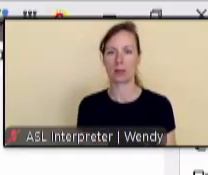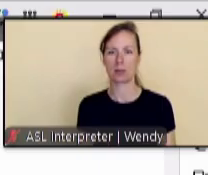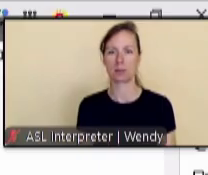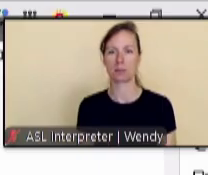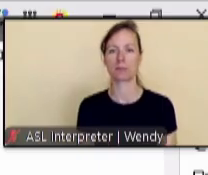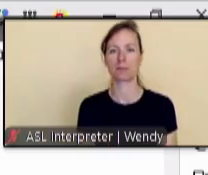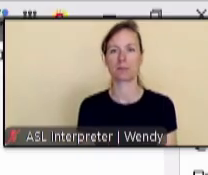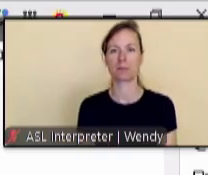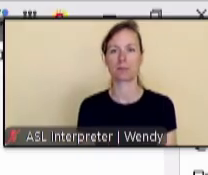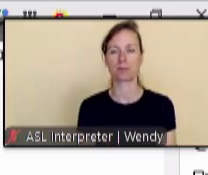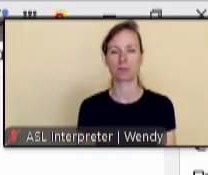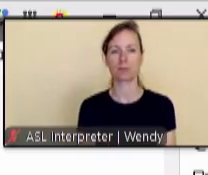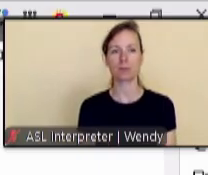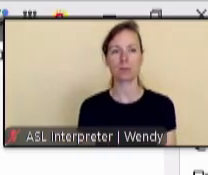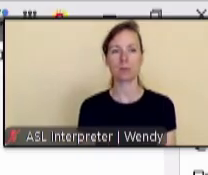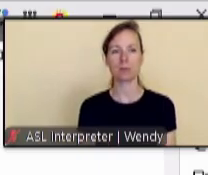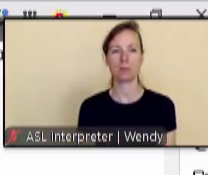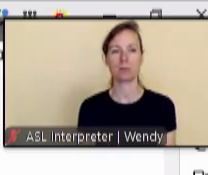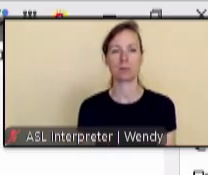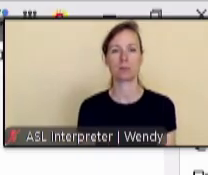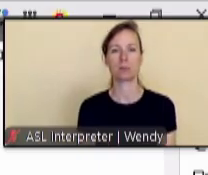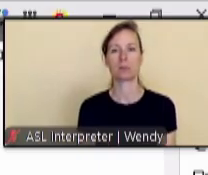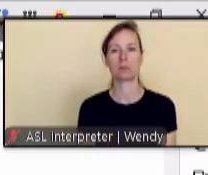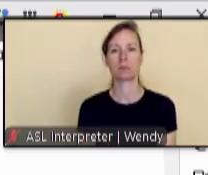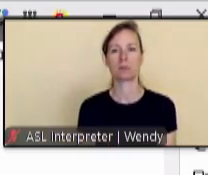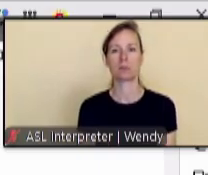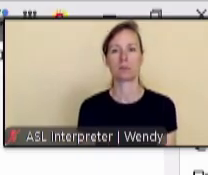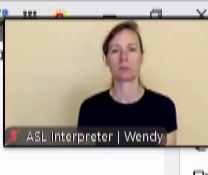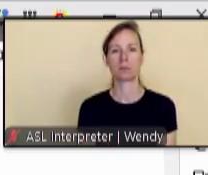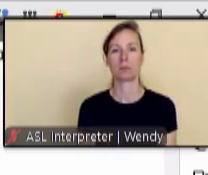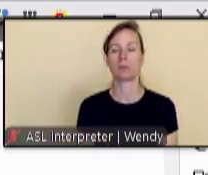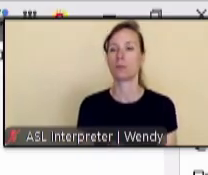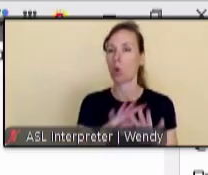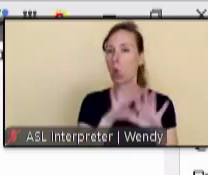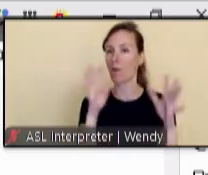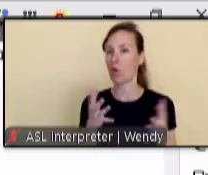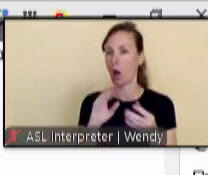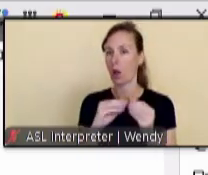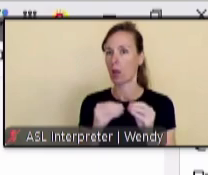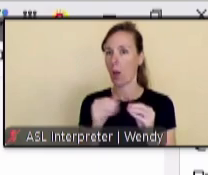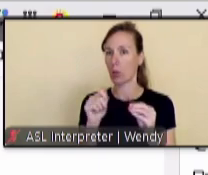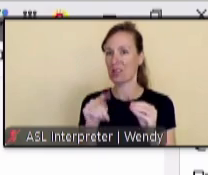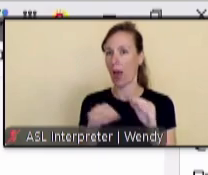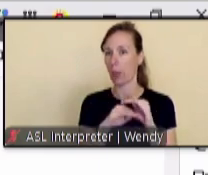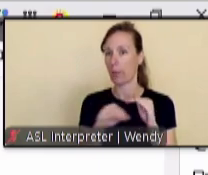But overall, the figures at the bottom actually